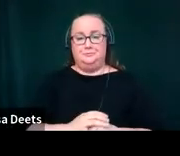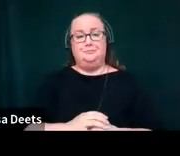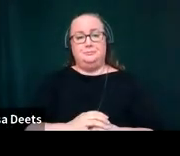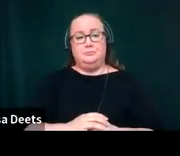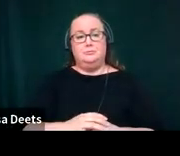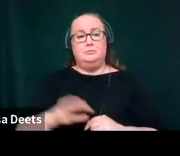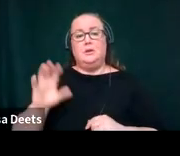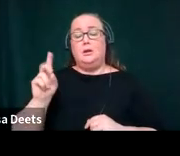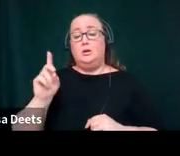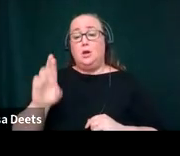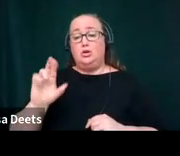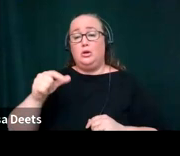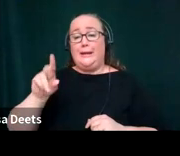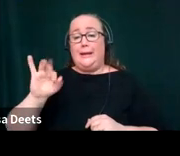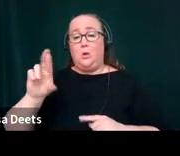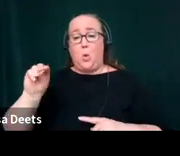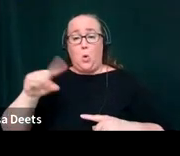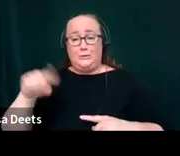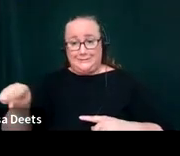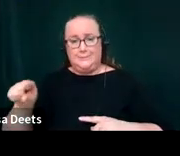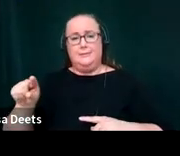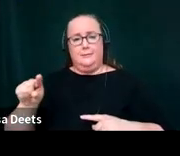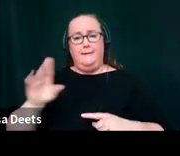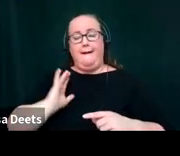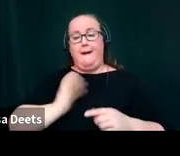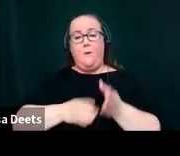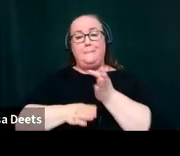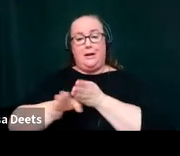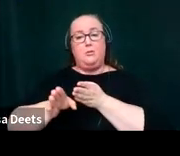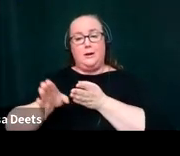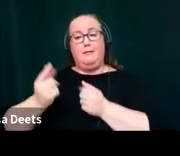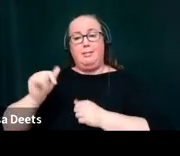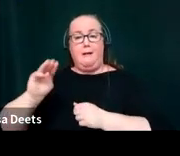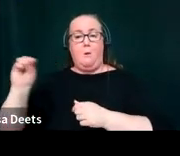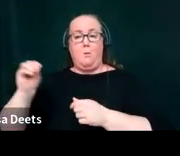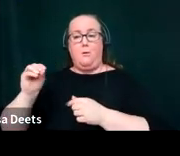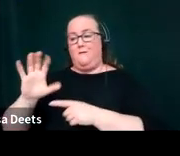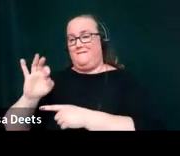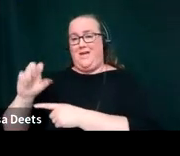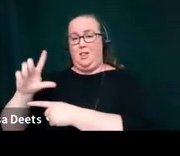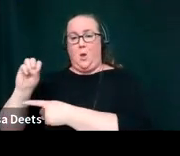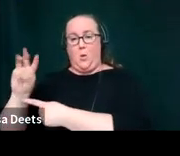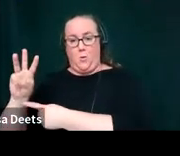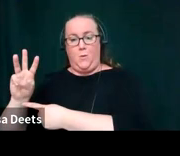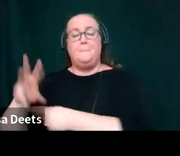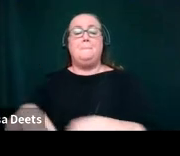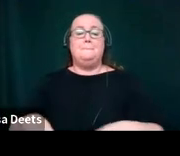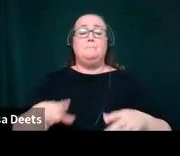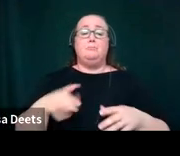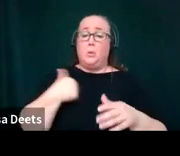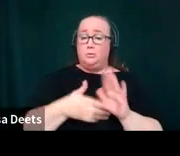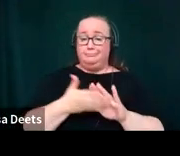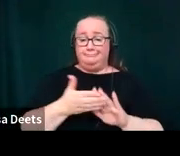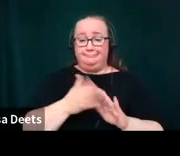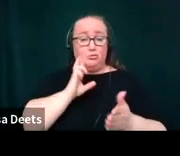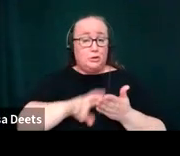Dr. Quiros is one of our minority glaucoma fellows, a program we run with Research to Prevent